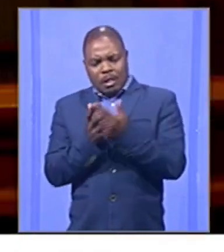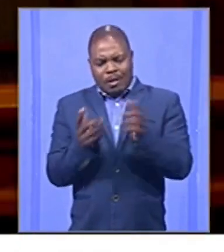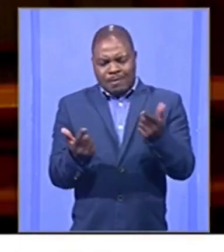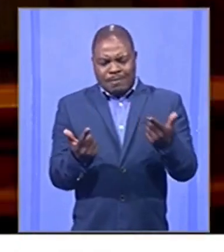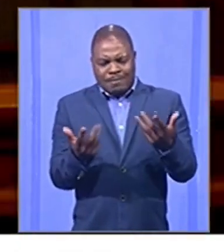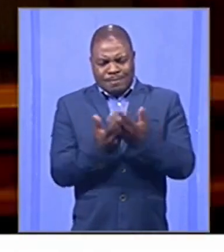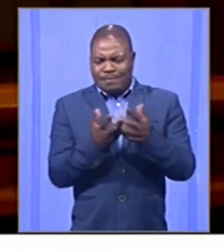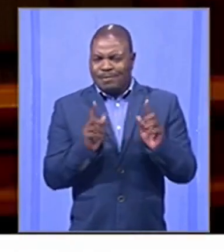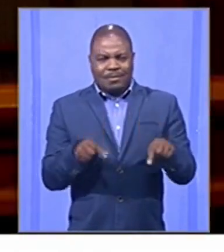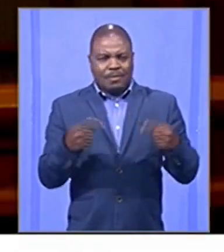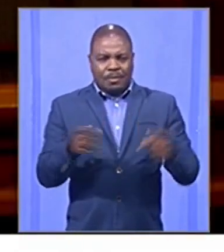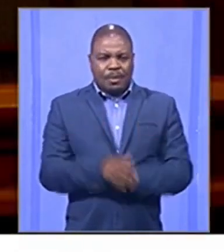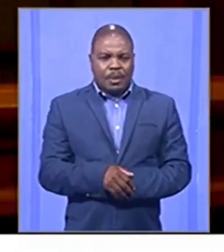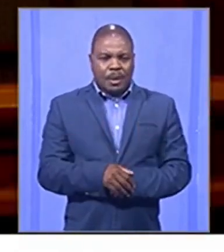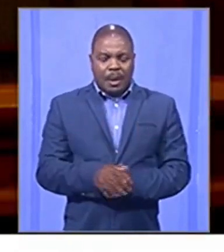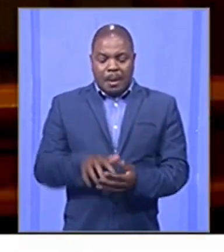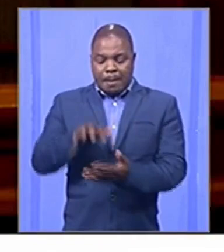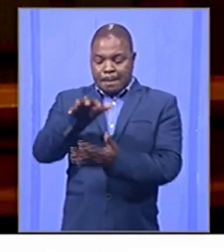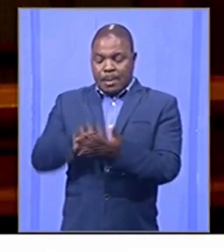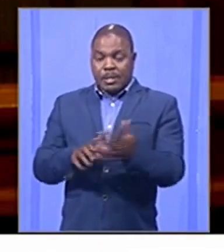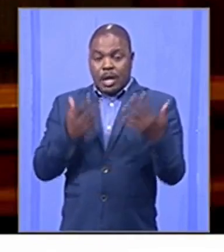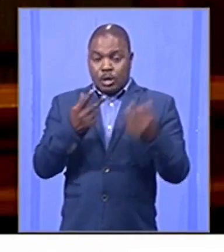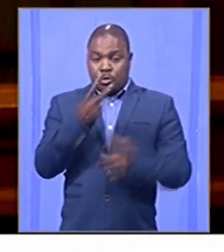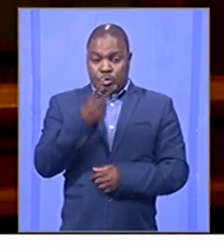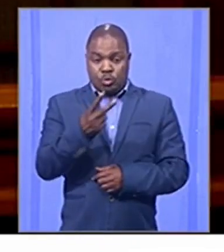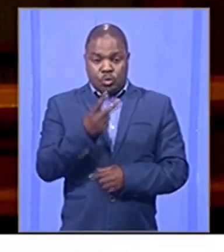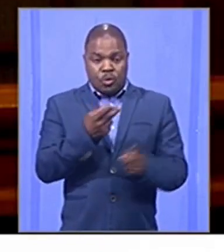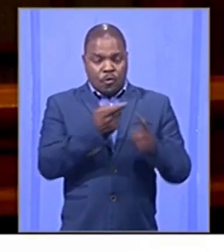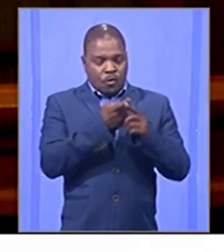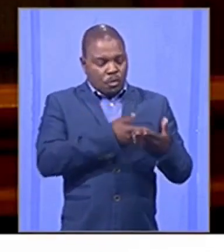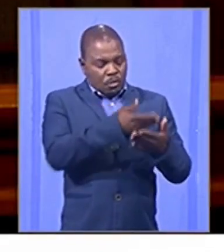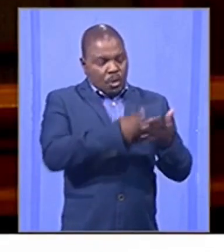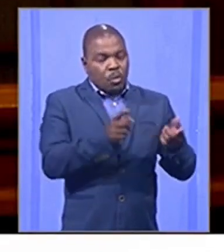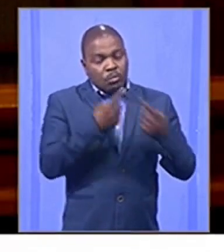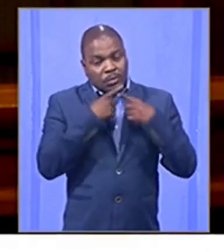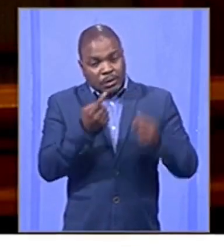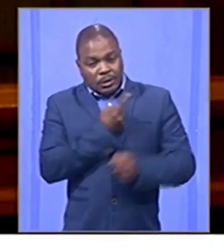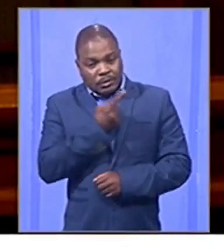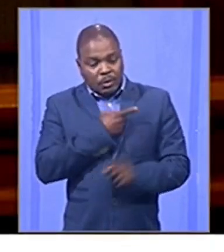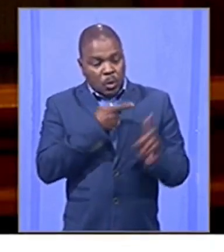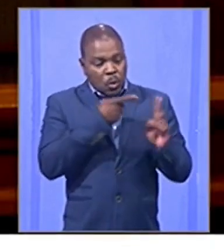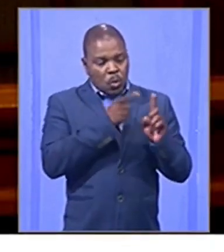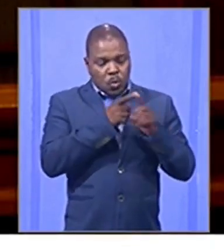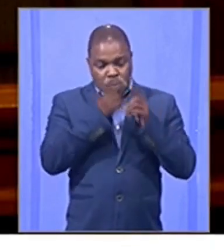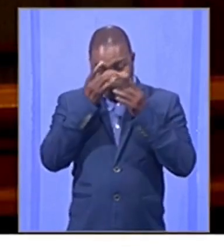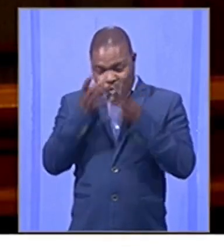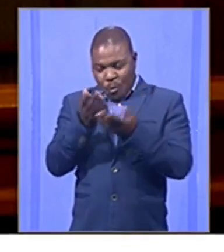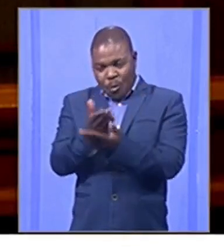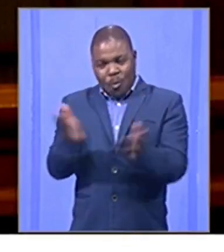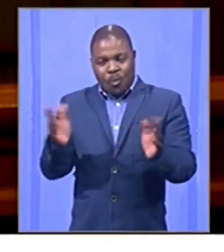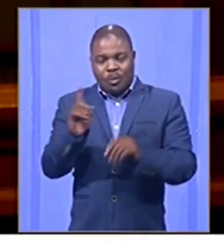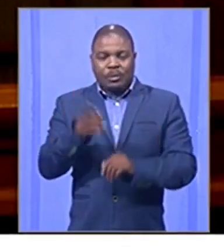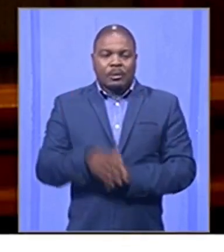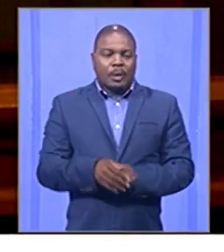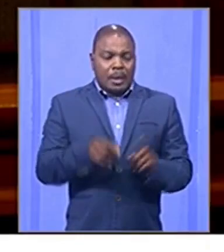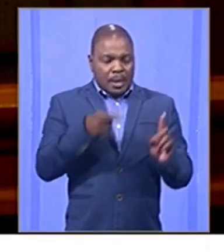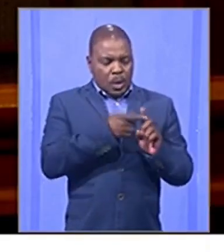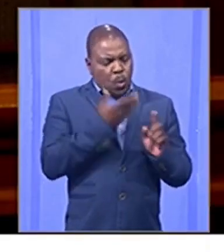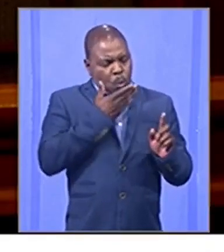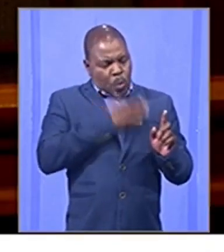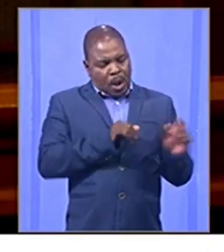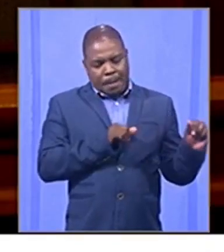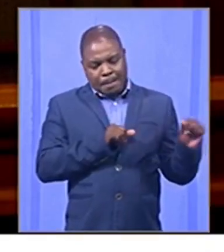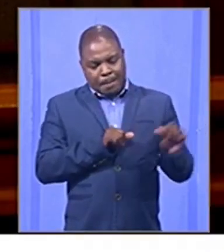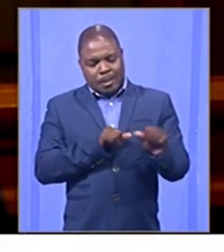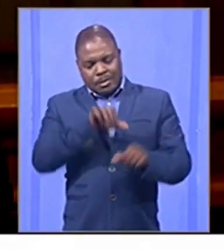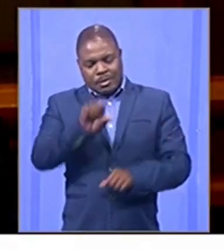At paragraph over the page 82 of the pleadings bundle, the applicant informed all and sundry that she wanted to return